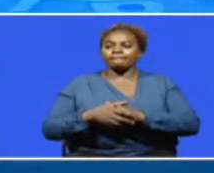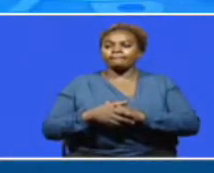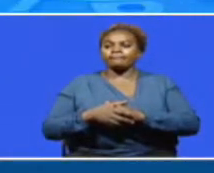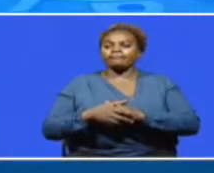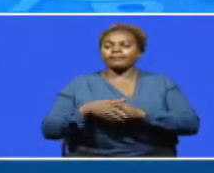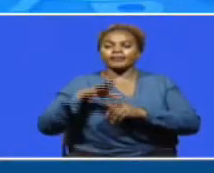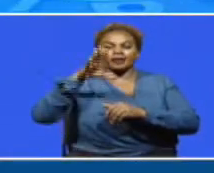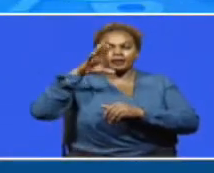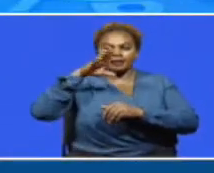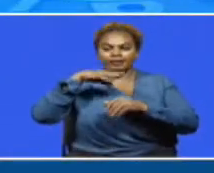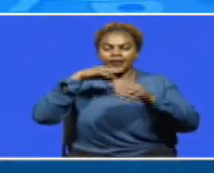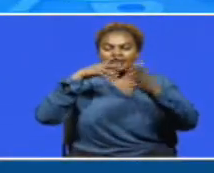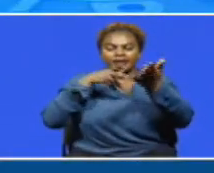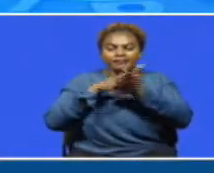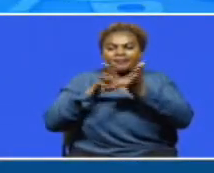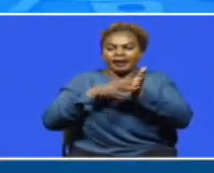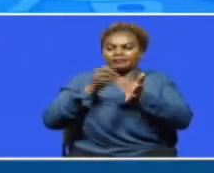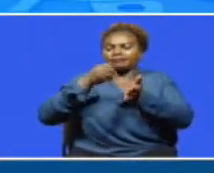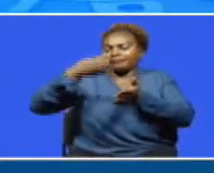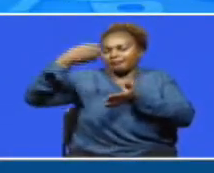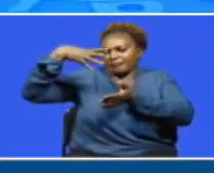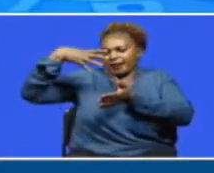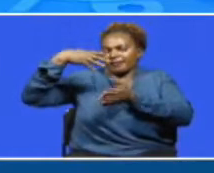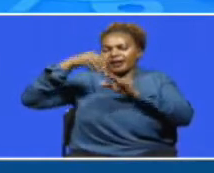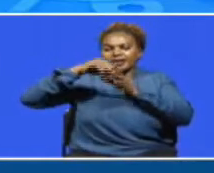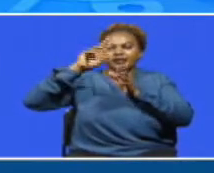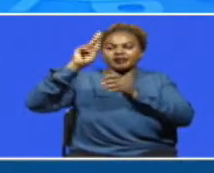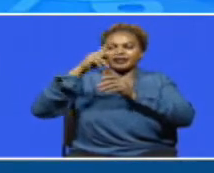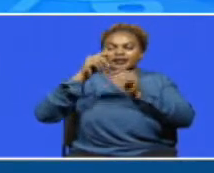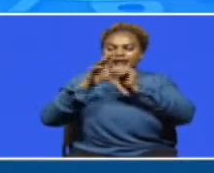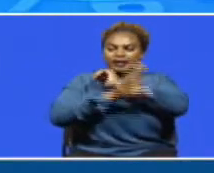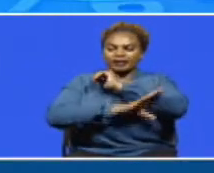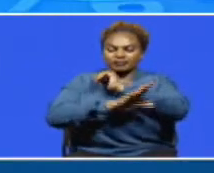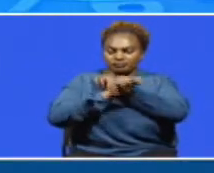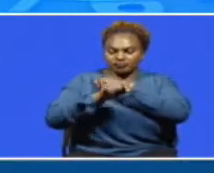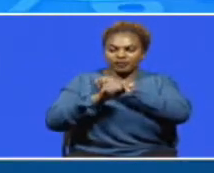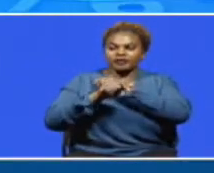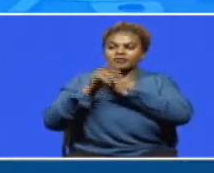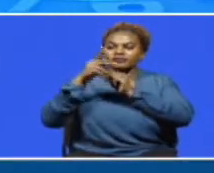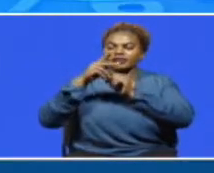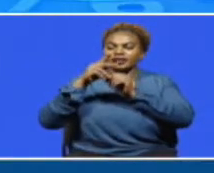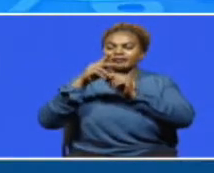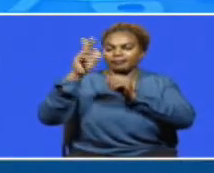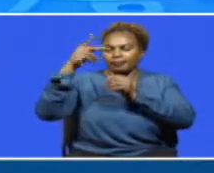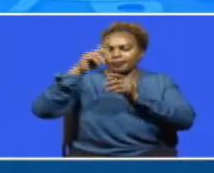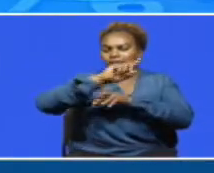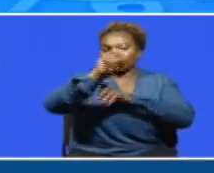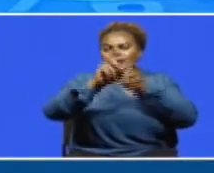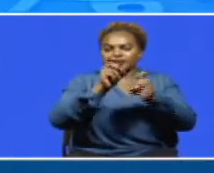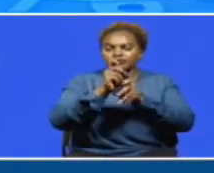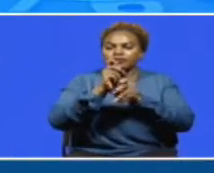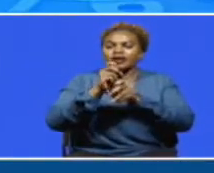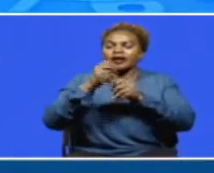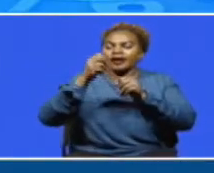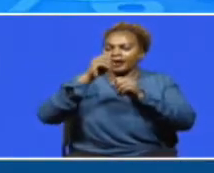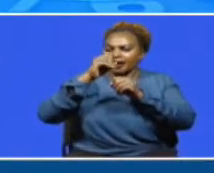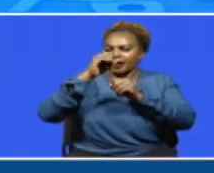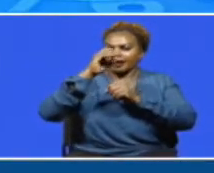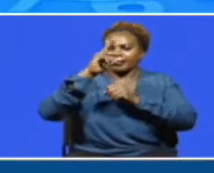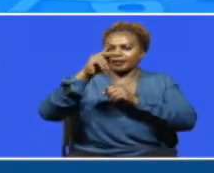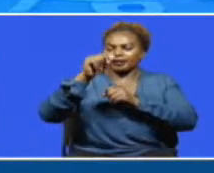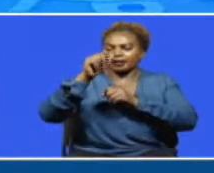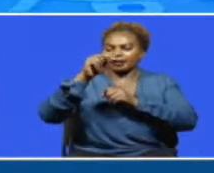Now, in the quest to unravel the high cost of power in the country, today Parliament's Energy Committee questioned the independent power producer,